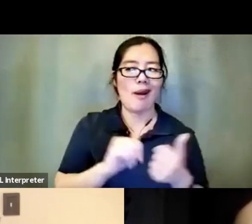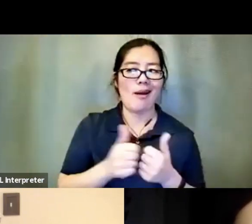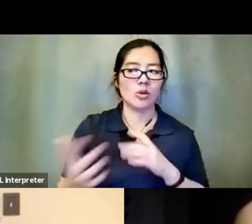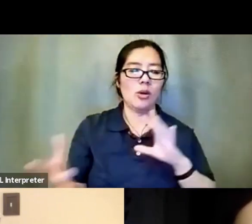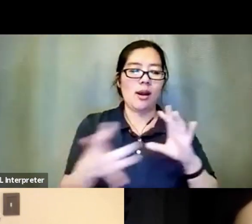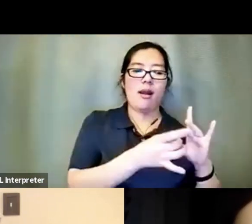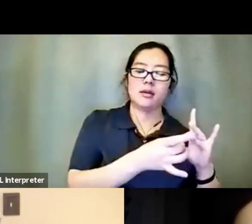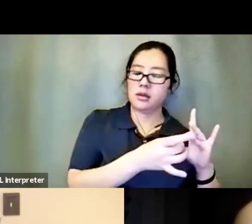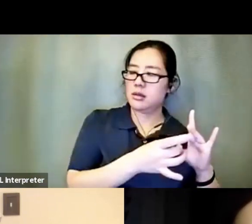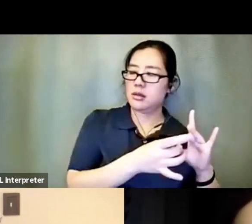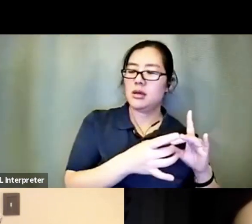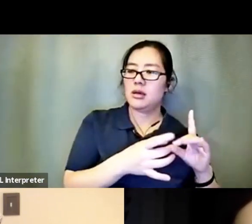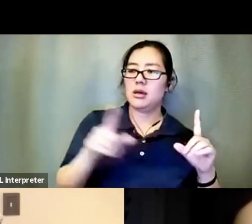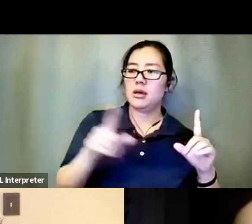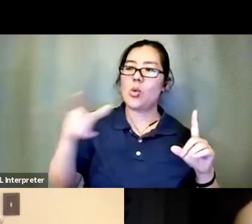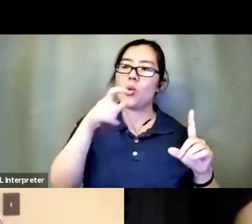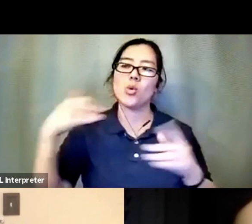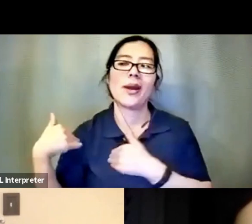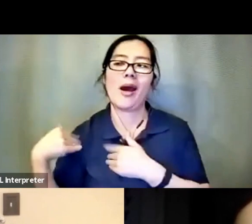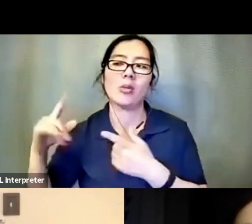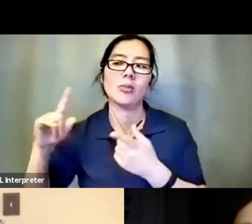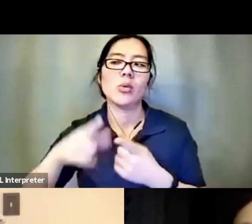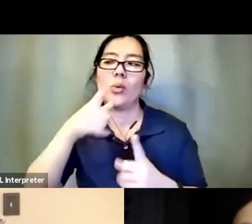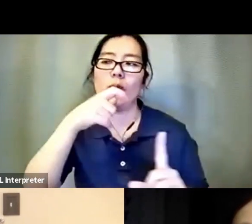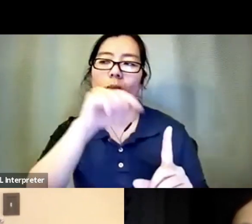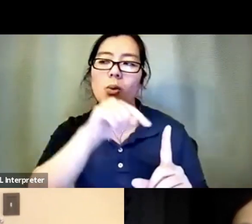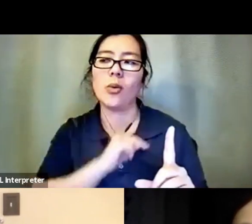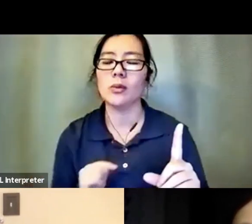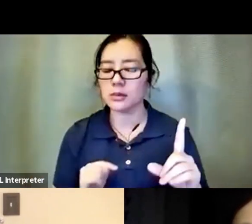to whom are you accountable? Because this is